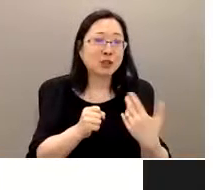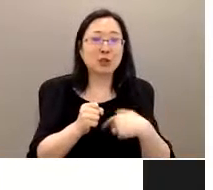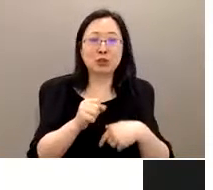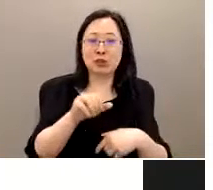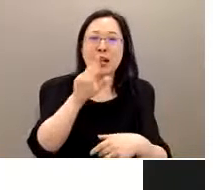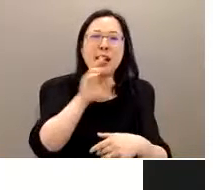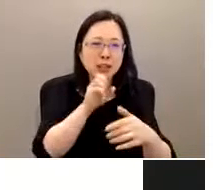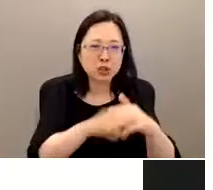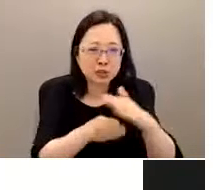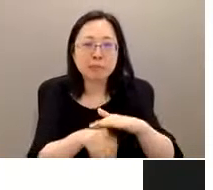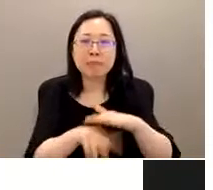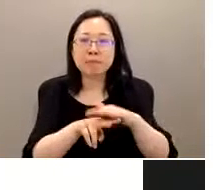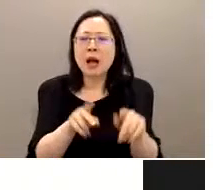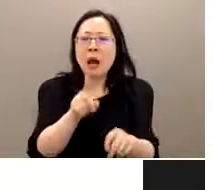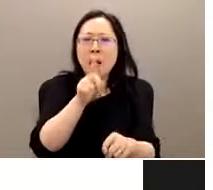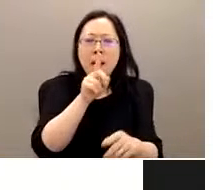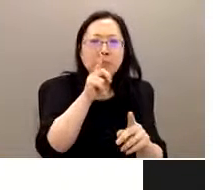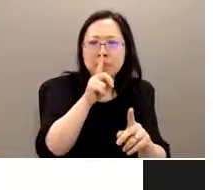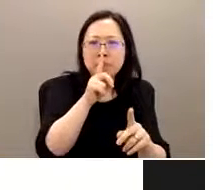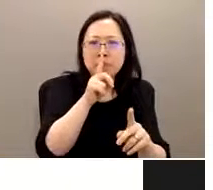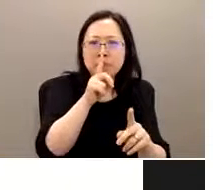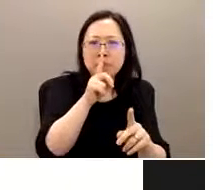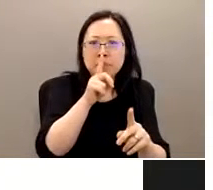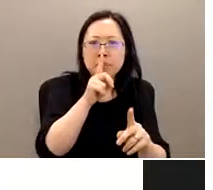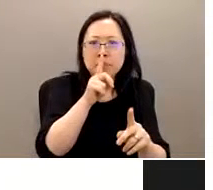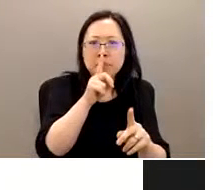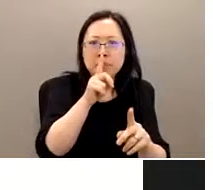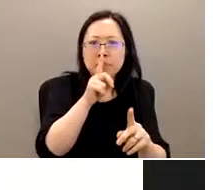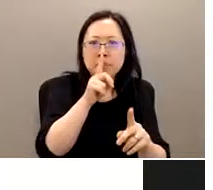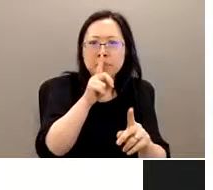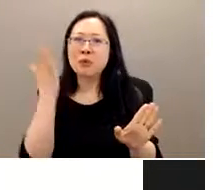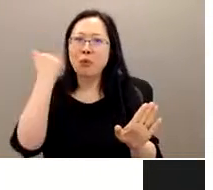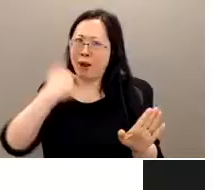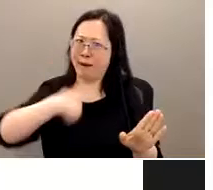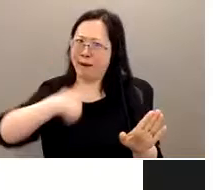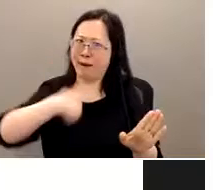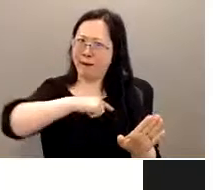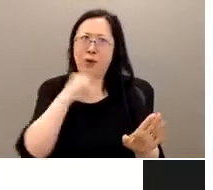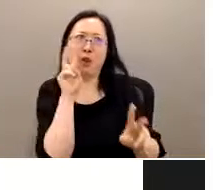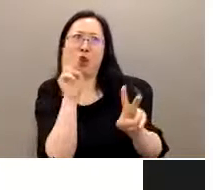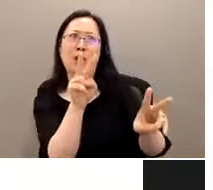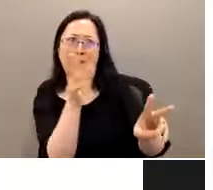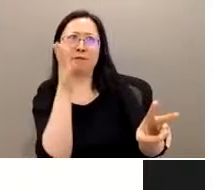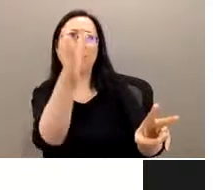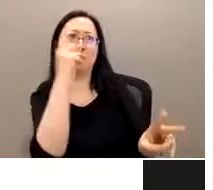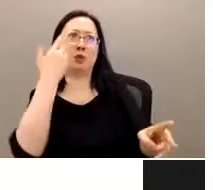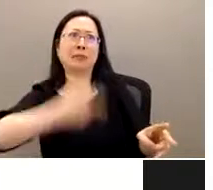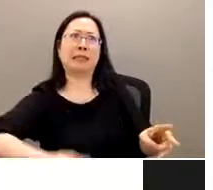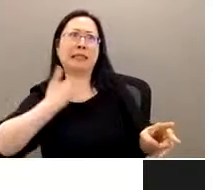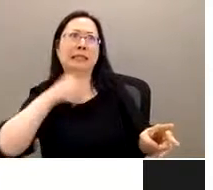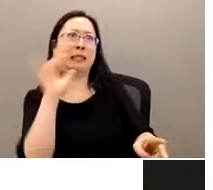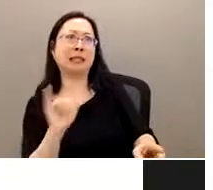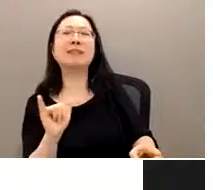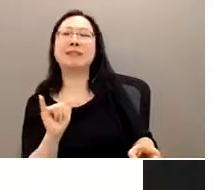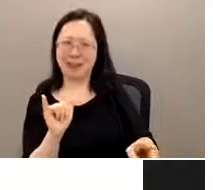dignity, not bullying each other, you know, because we're all looking at our future selves and making sure that we